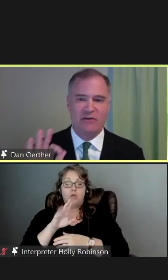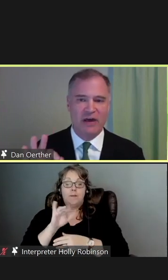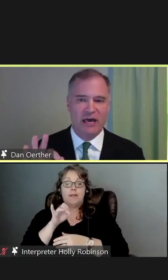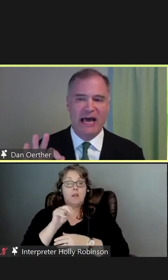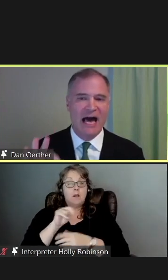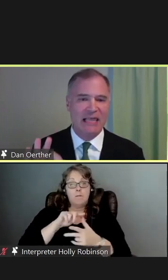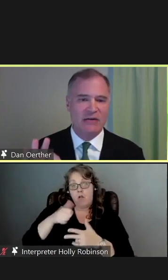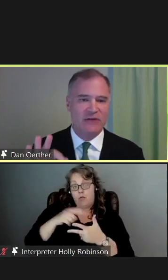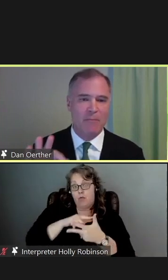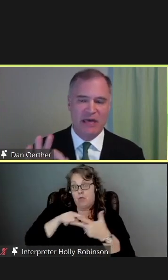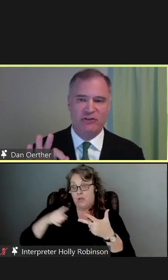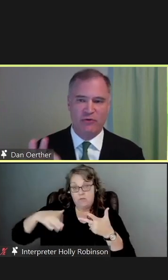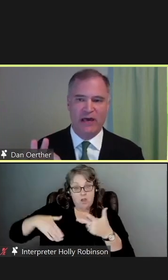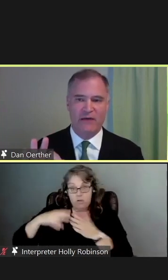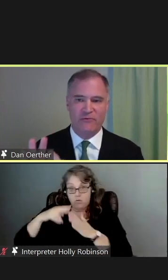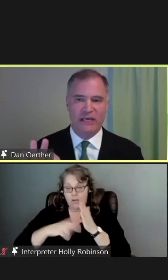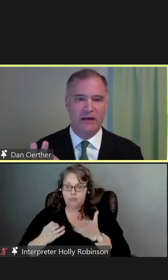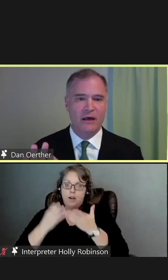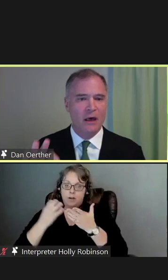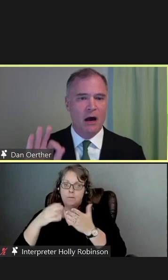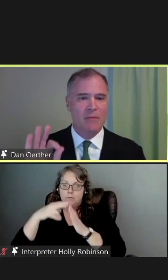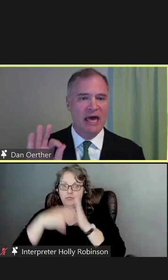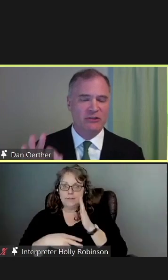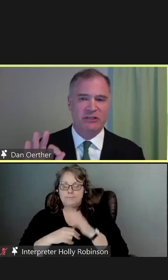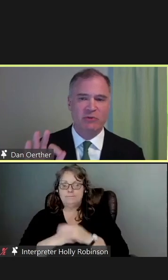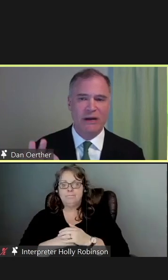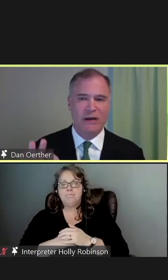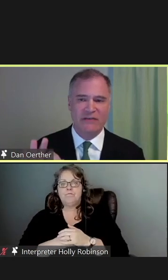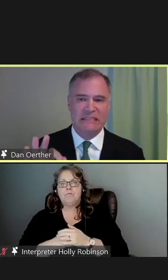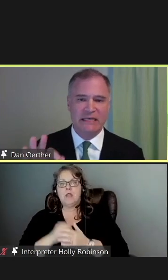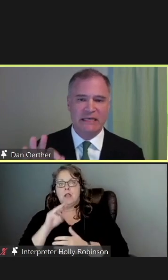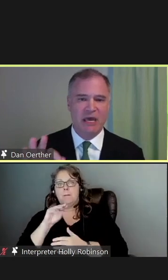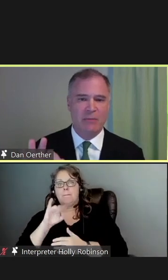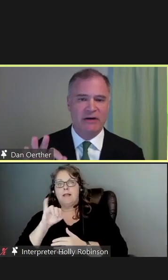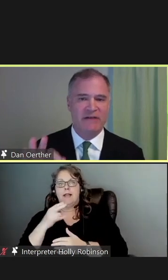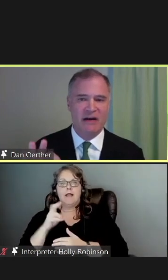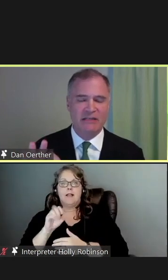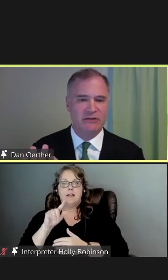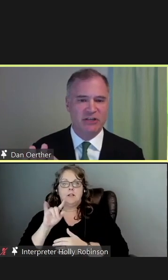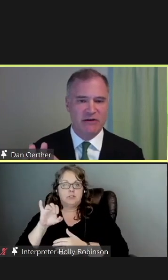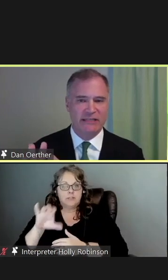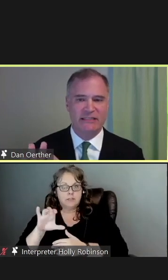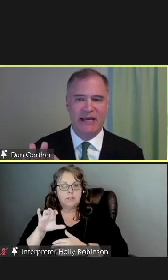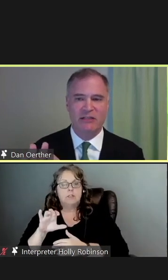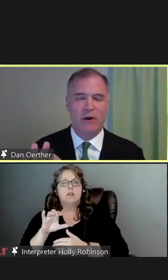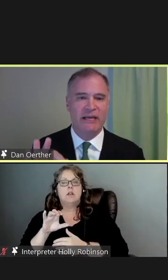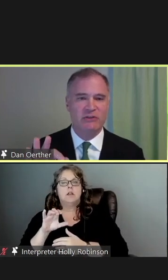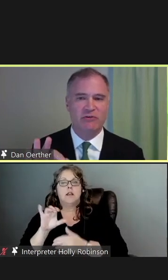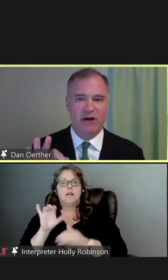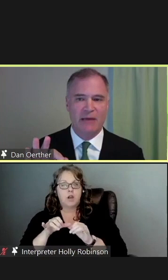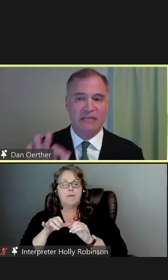haven't read, I highly recommend you read are Mihalchik's 2017 paper in Environmental Engineering and Science, where